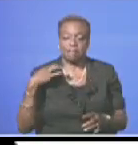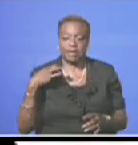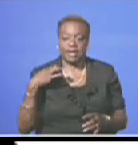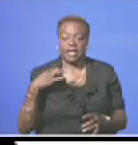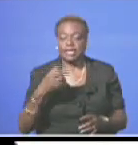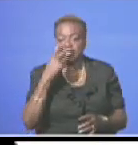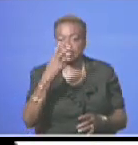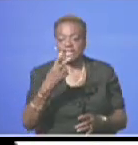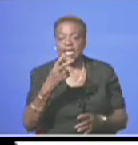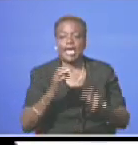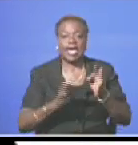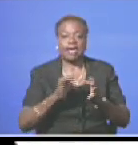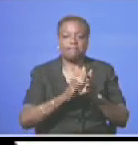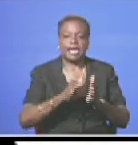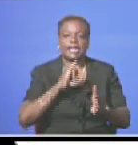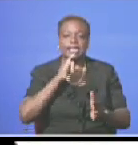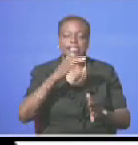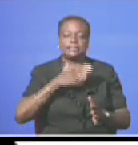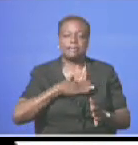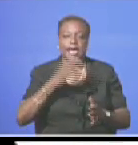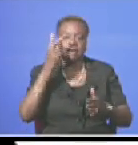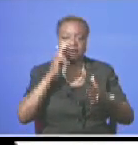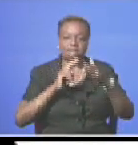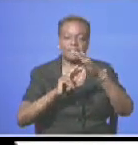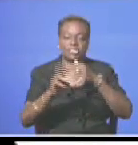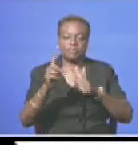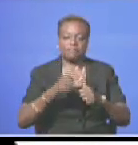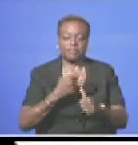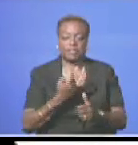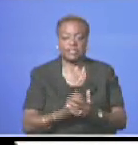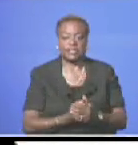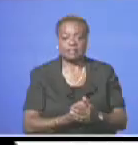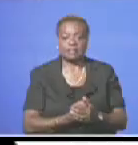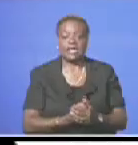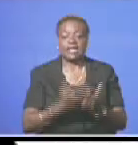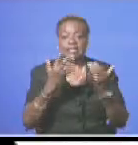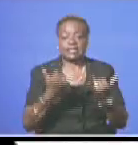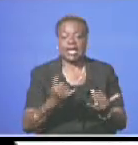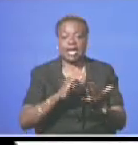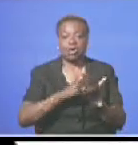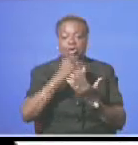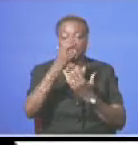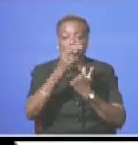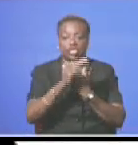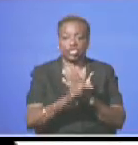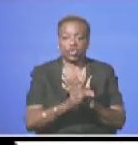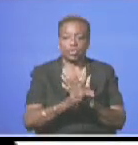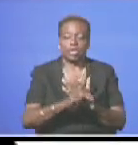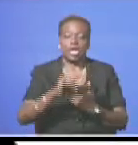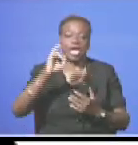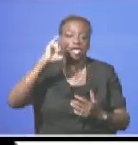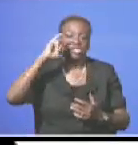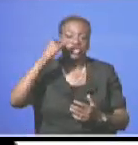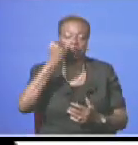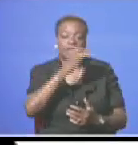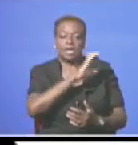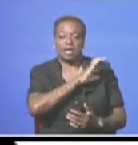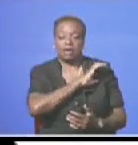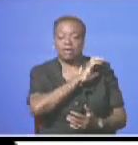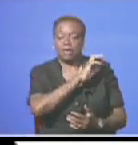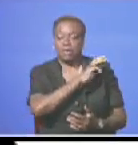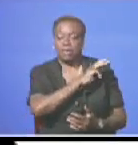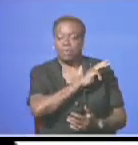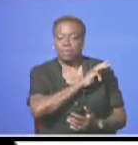my vision first before I cut my fabric. It's now June, and designer Gillian Curry-Williams of Remelda Rose